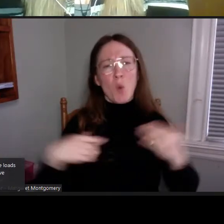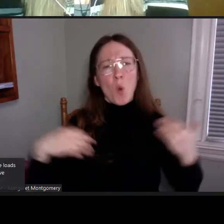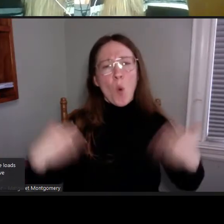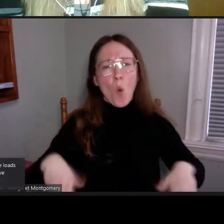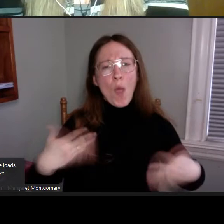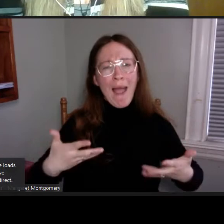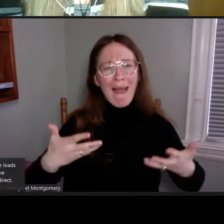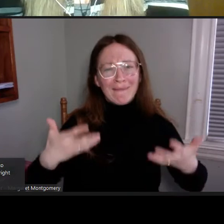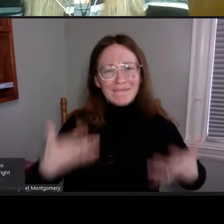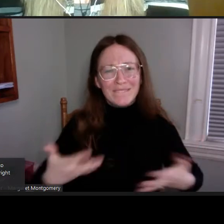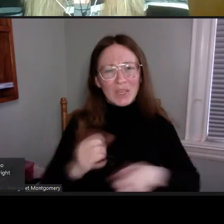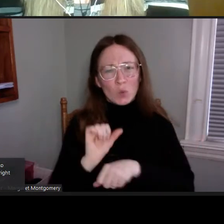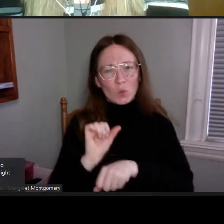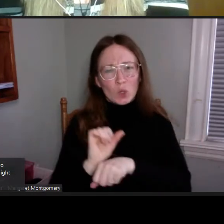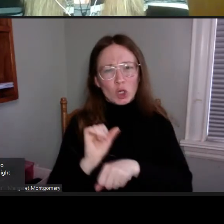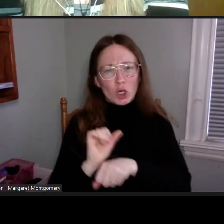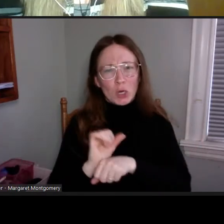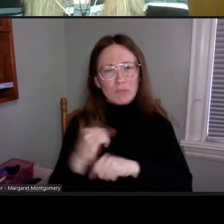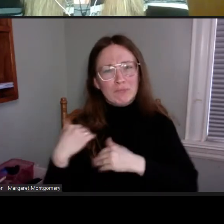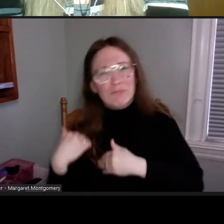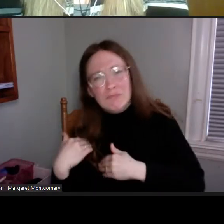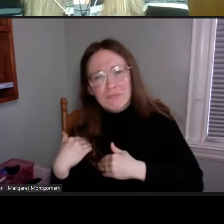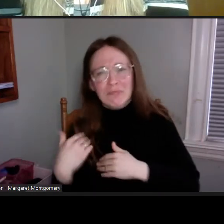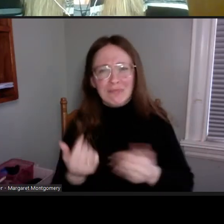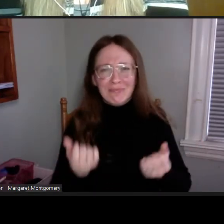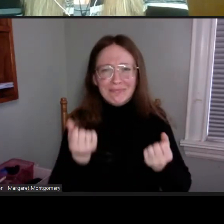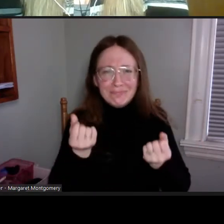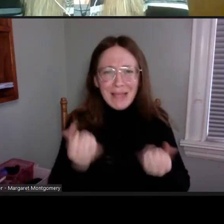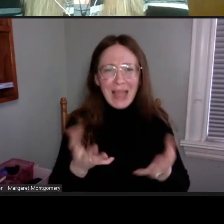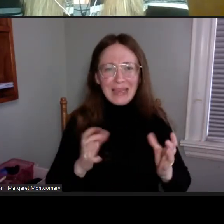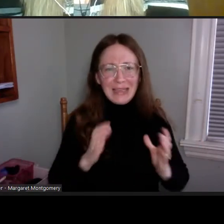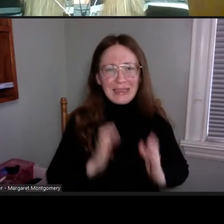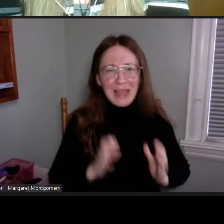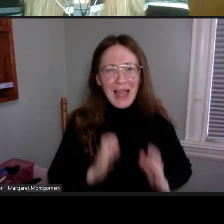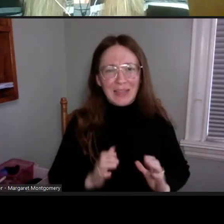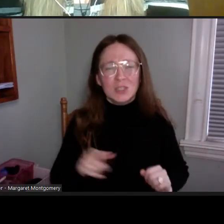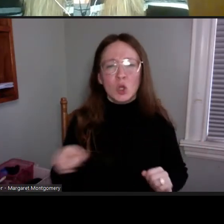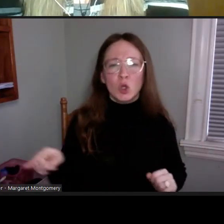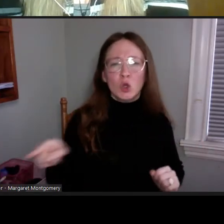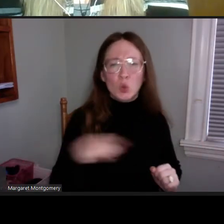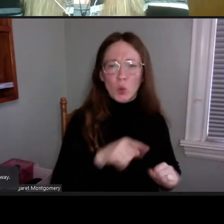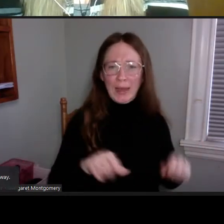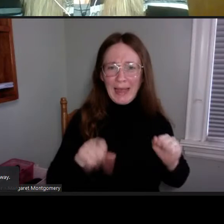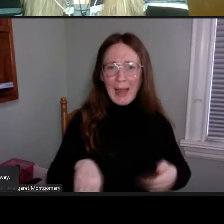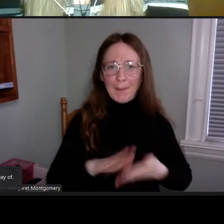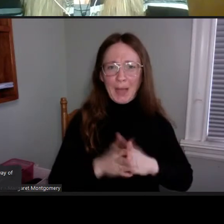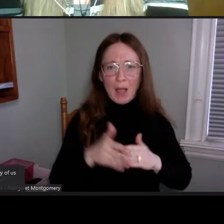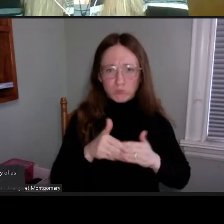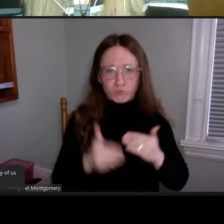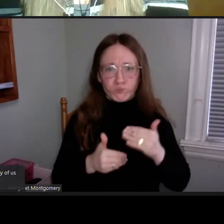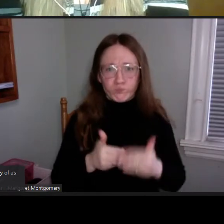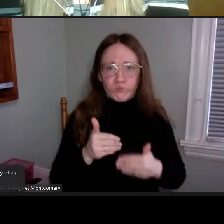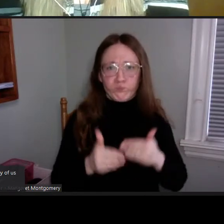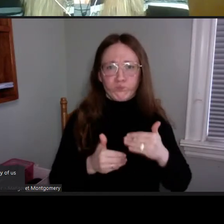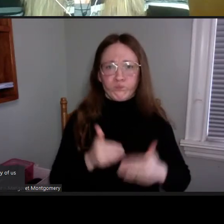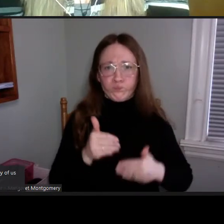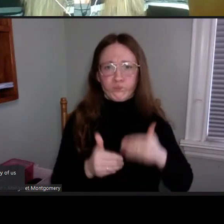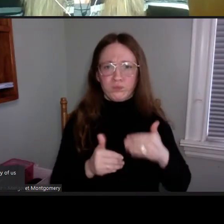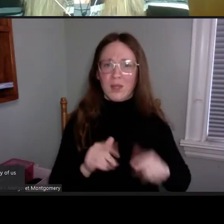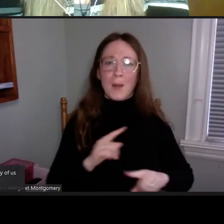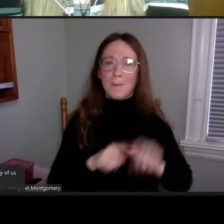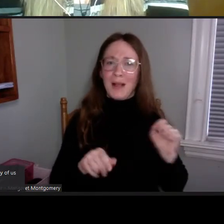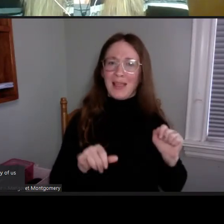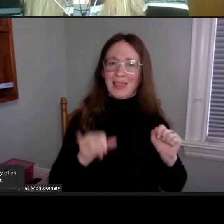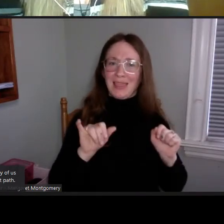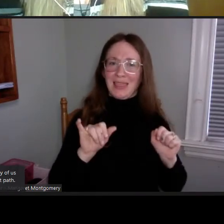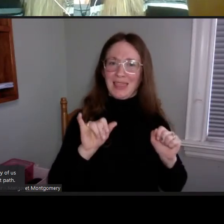right direction, the right source, down the right path. But I think sometimes that gets in the way of us really trying to figure out what is